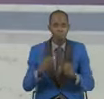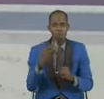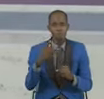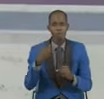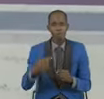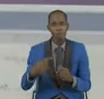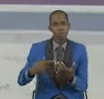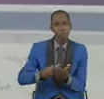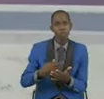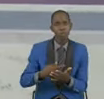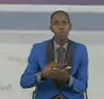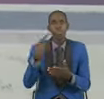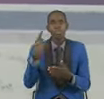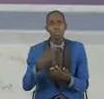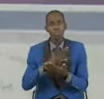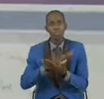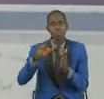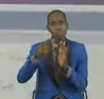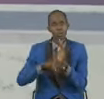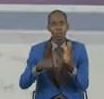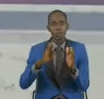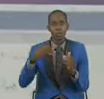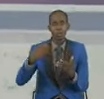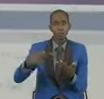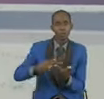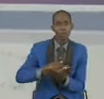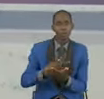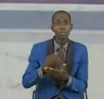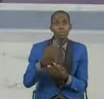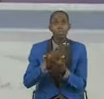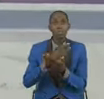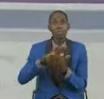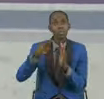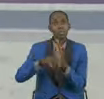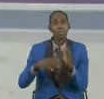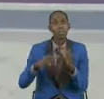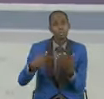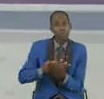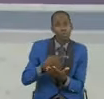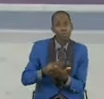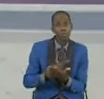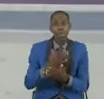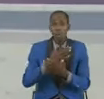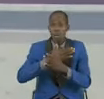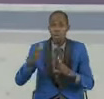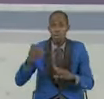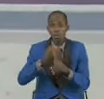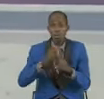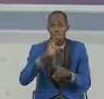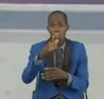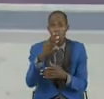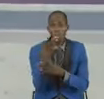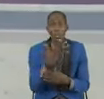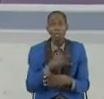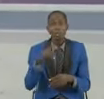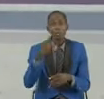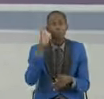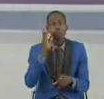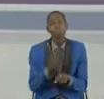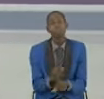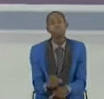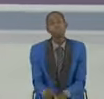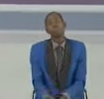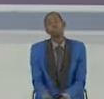the righteousness of the gospel, the holiness of the gospel away from your hand, and you are not smiling.